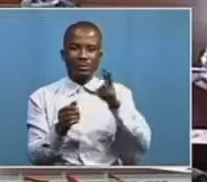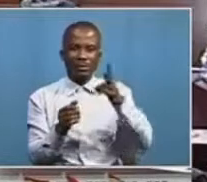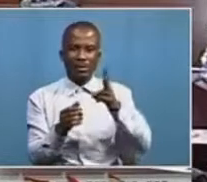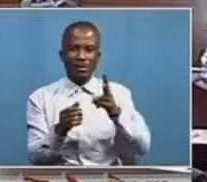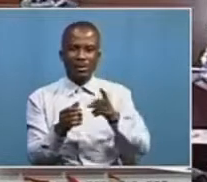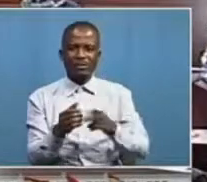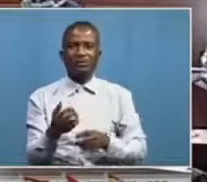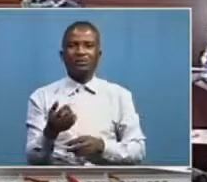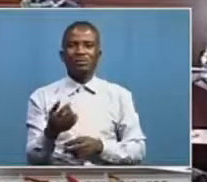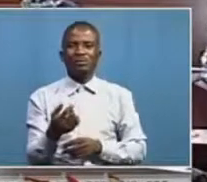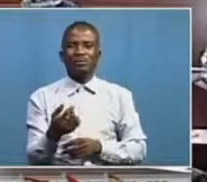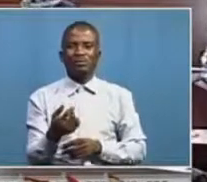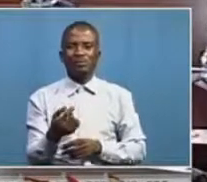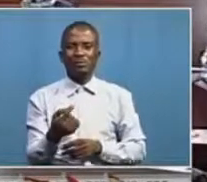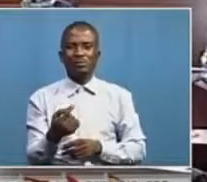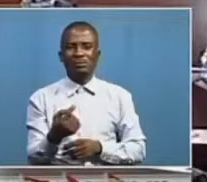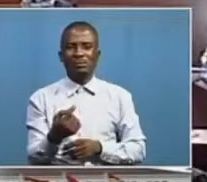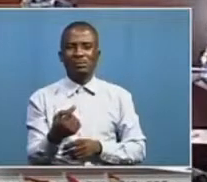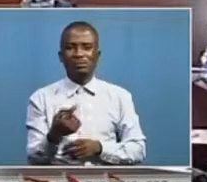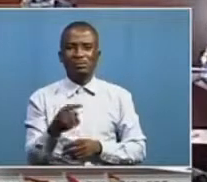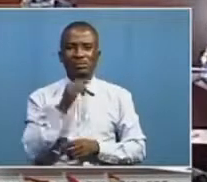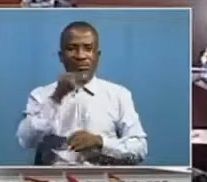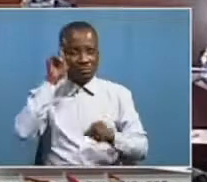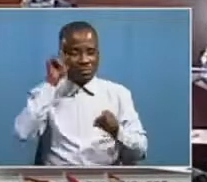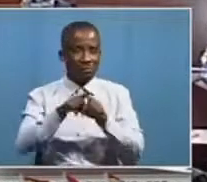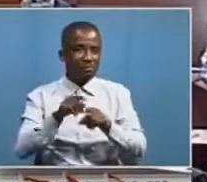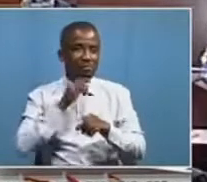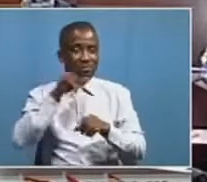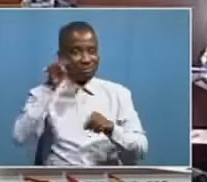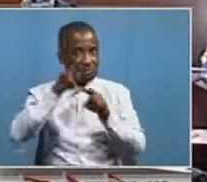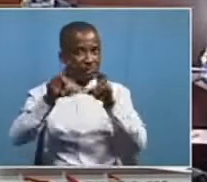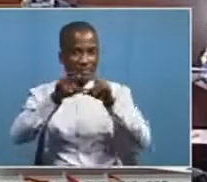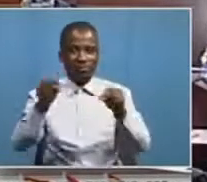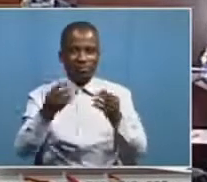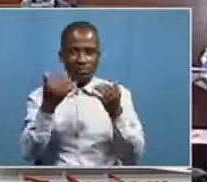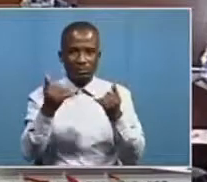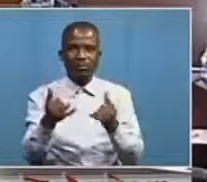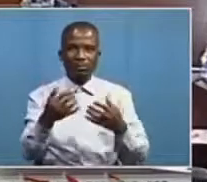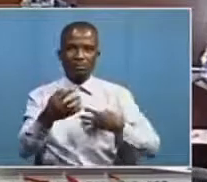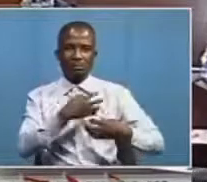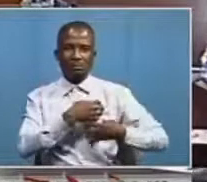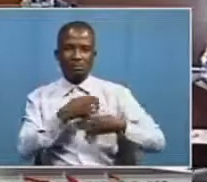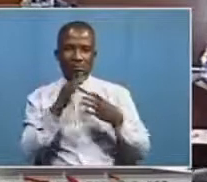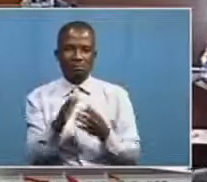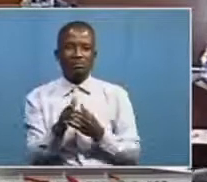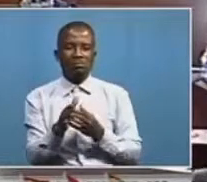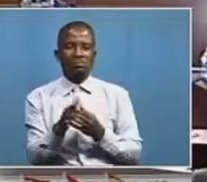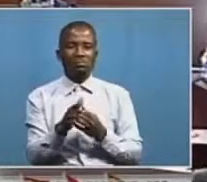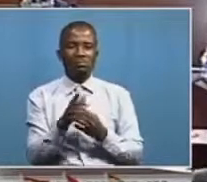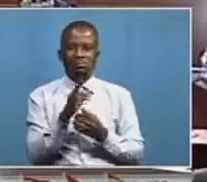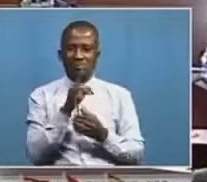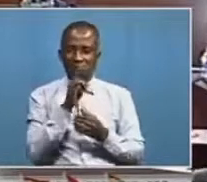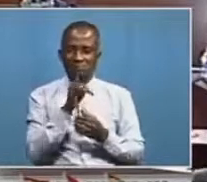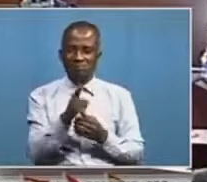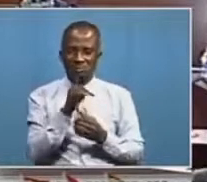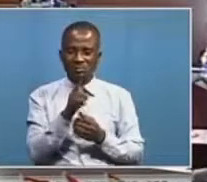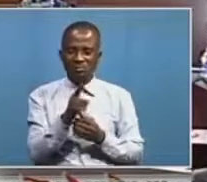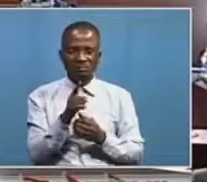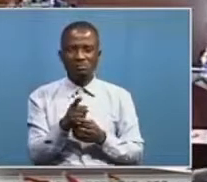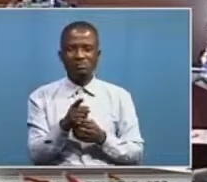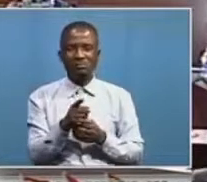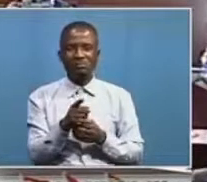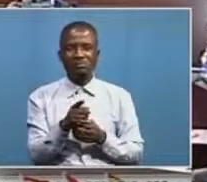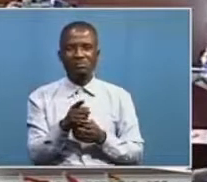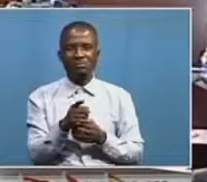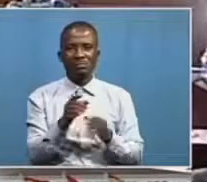with this issue in these positions that the petitioner literally hangs on all